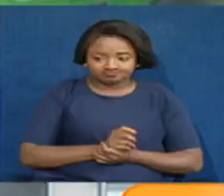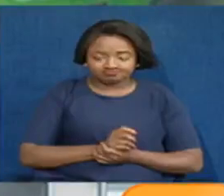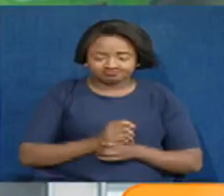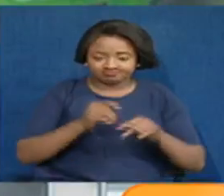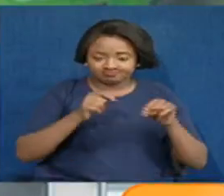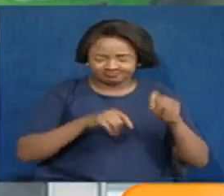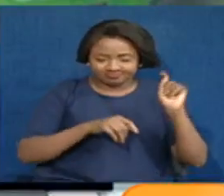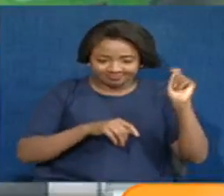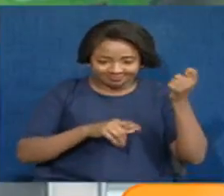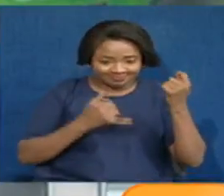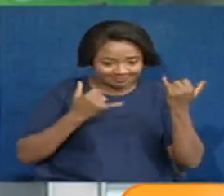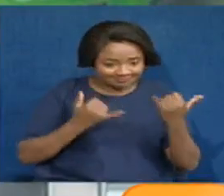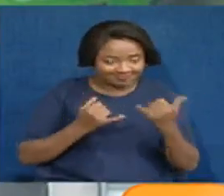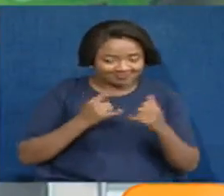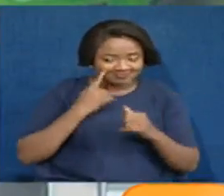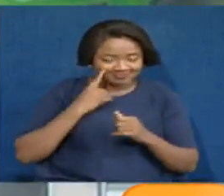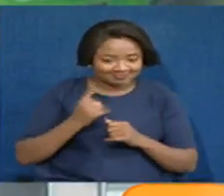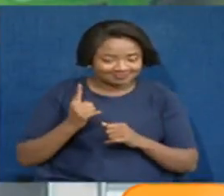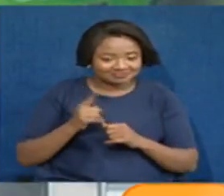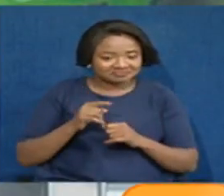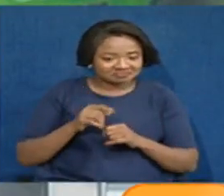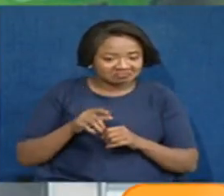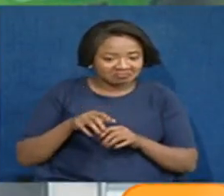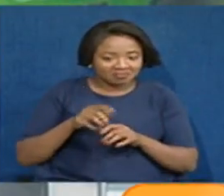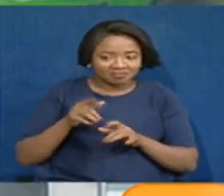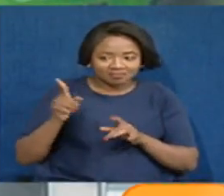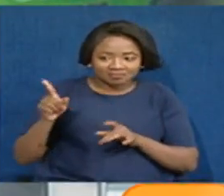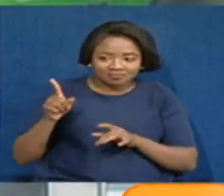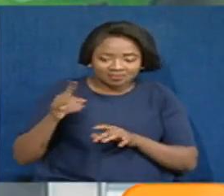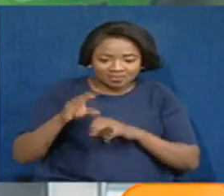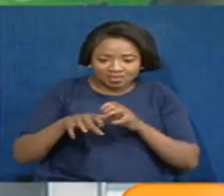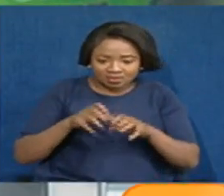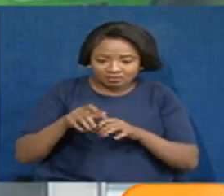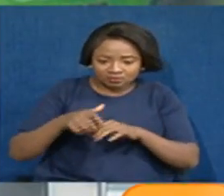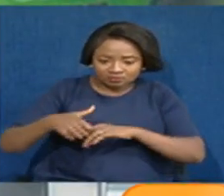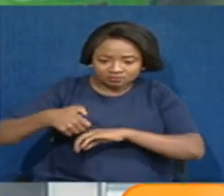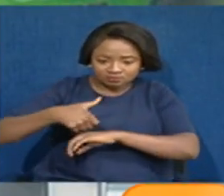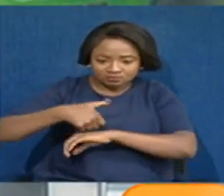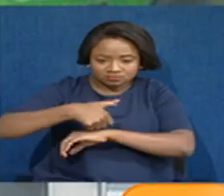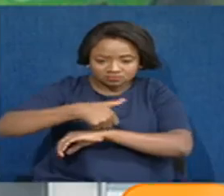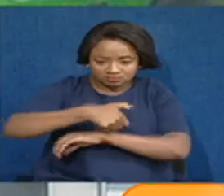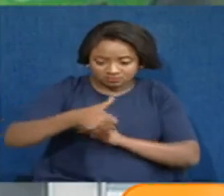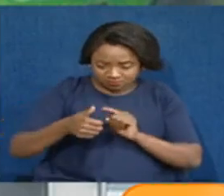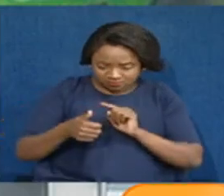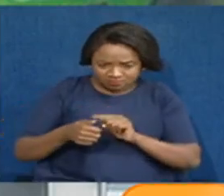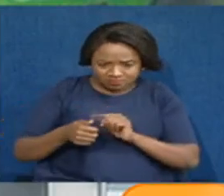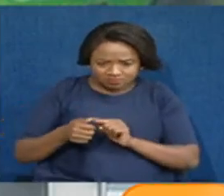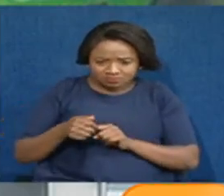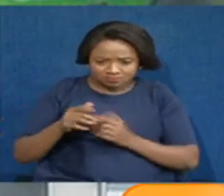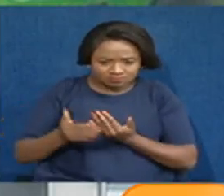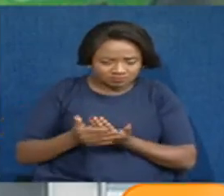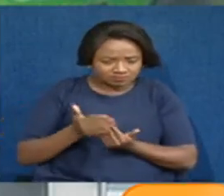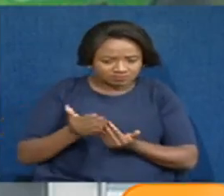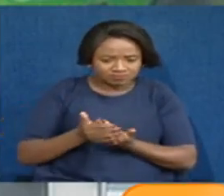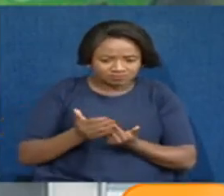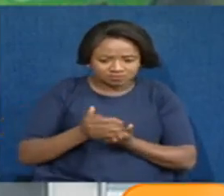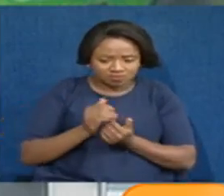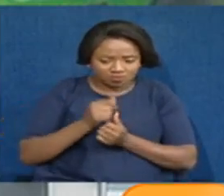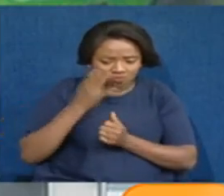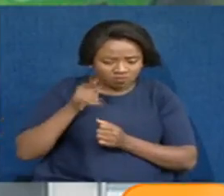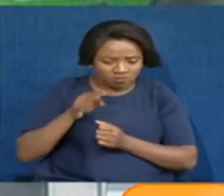Kenya is quickly embracing snail farming as an alternative to other forms of agriculture, with snails increasingly seen as a potential source